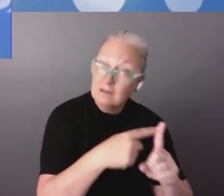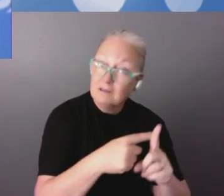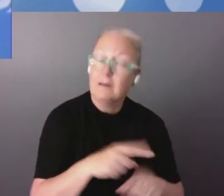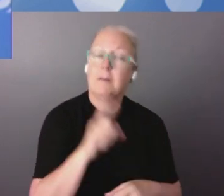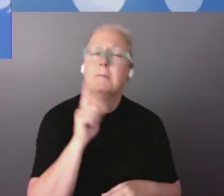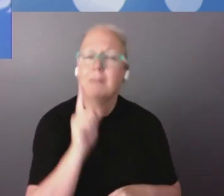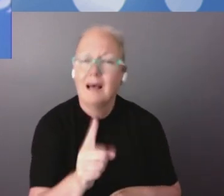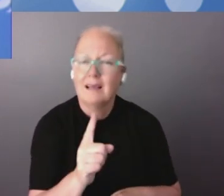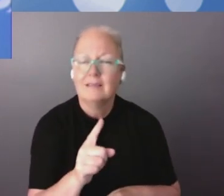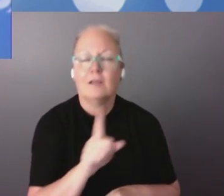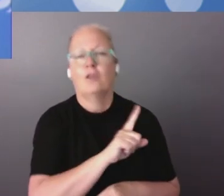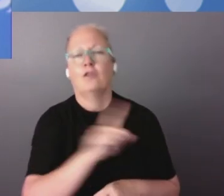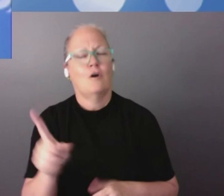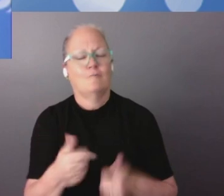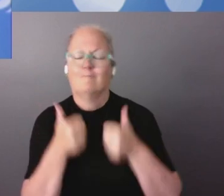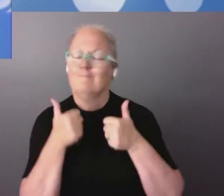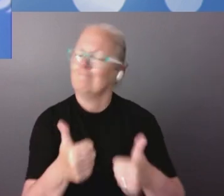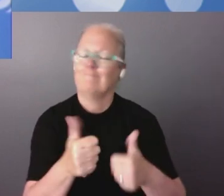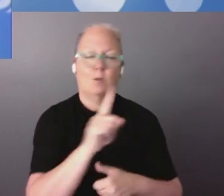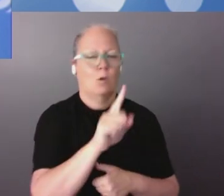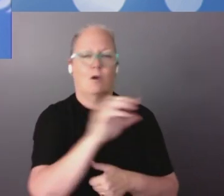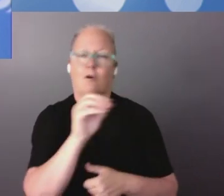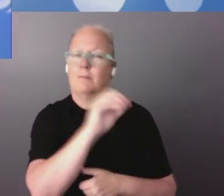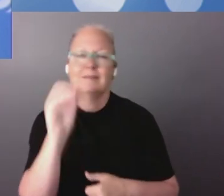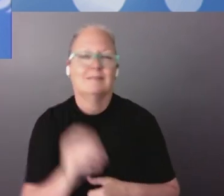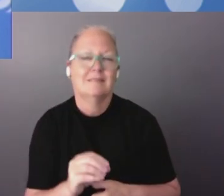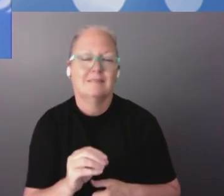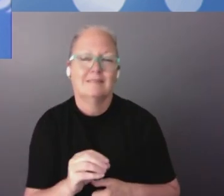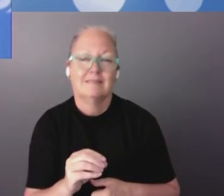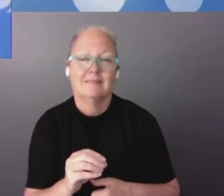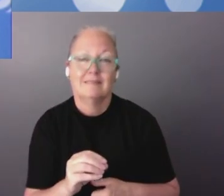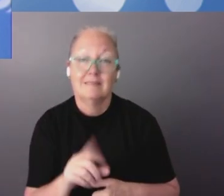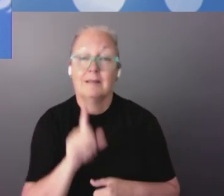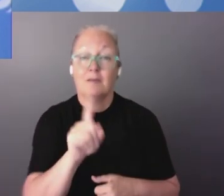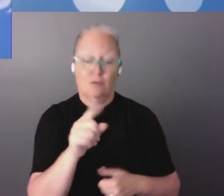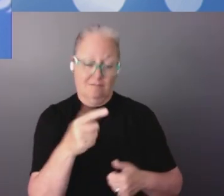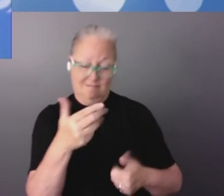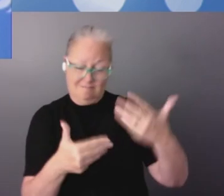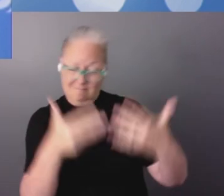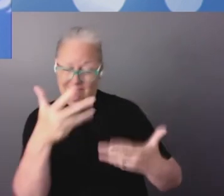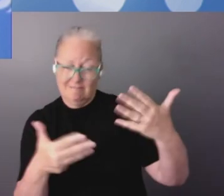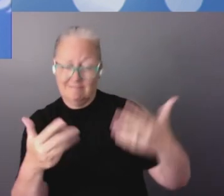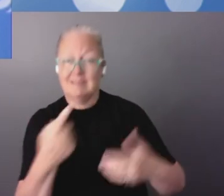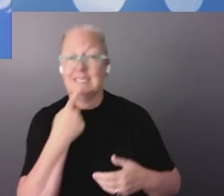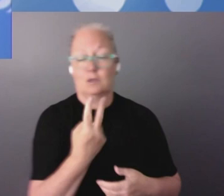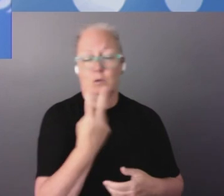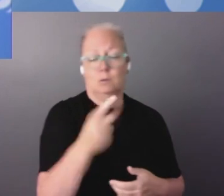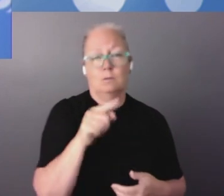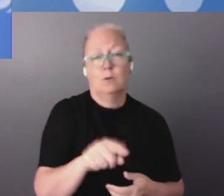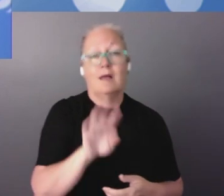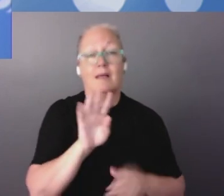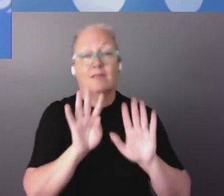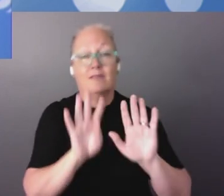from good enough, because our figures also indicate that 2.9 billion people,